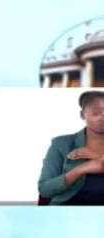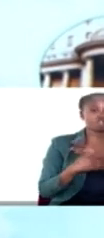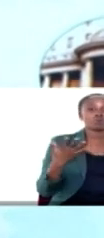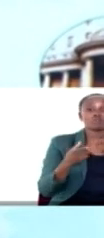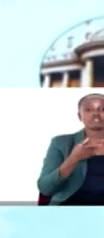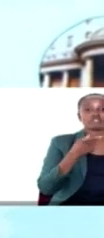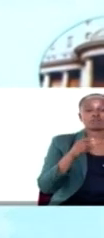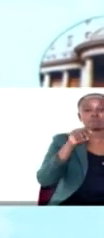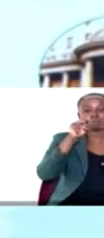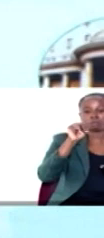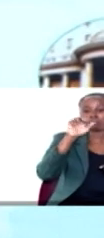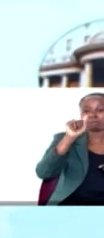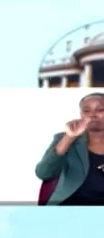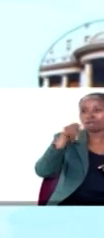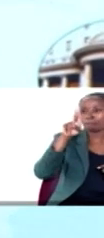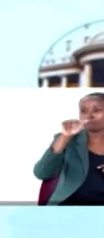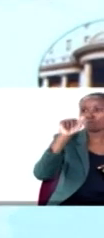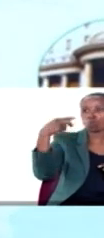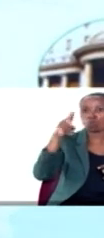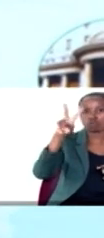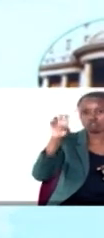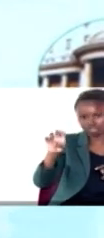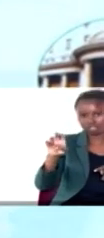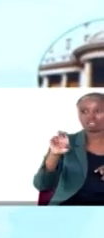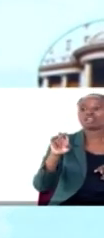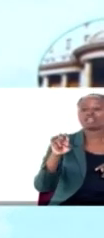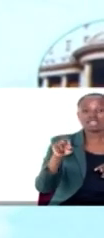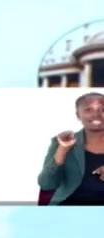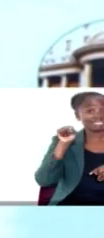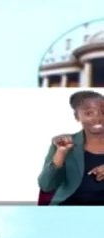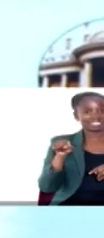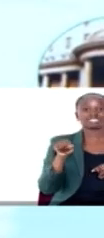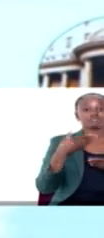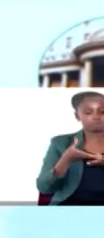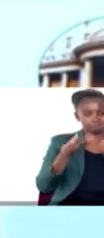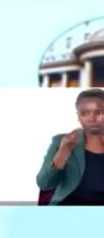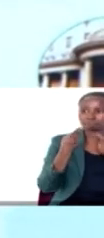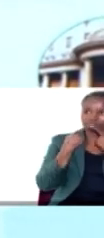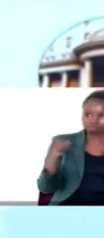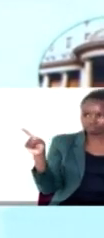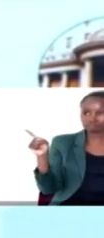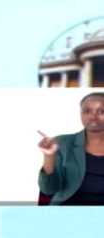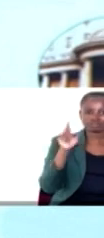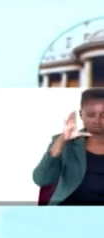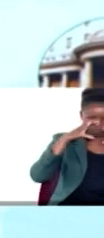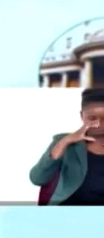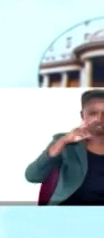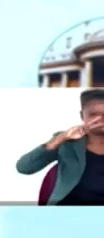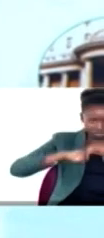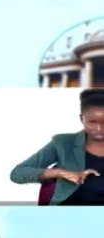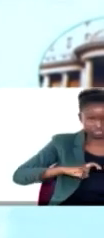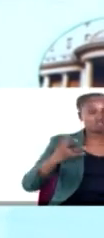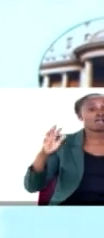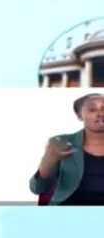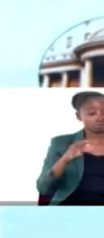Mapungubwe Institute of Strategic Reflection, published a report on the scenarios of what South Africa